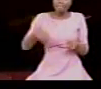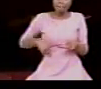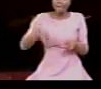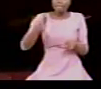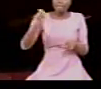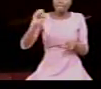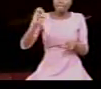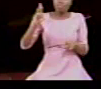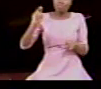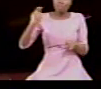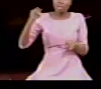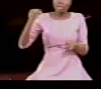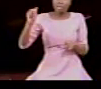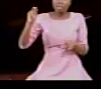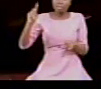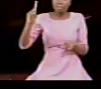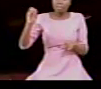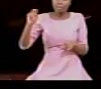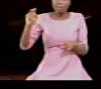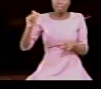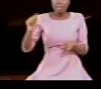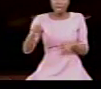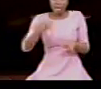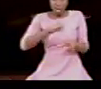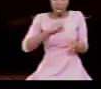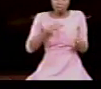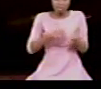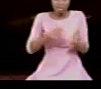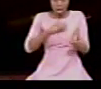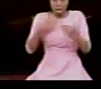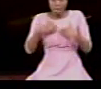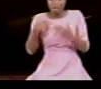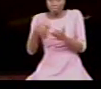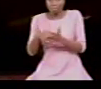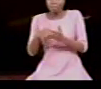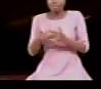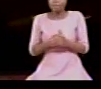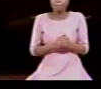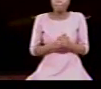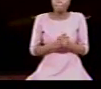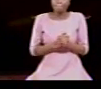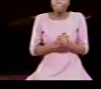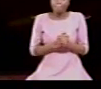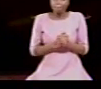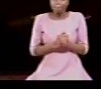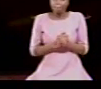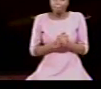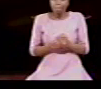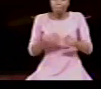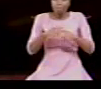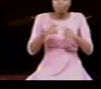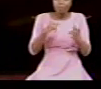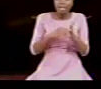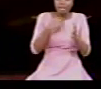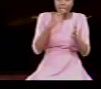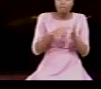kingdom, I did this. Then God dealt with him, make him an animal. For 7 years, in the bush,